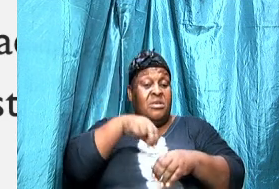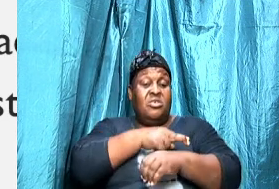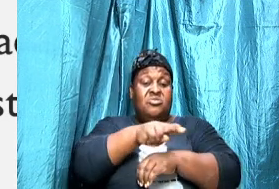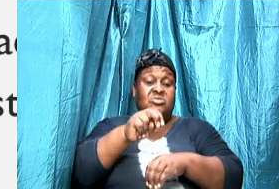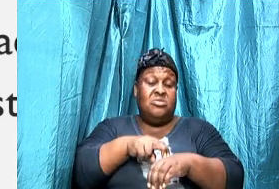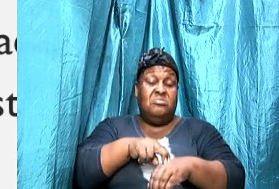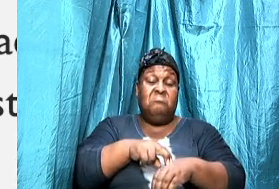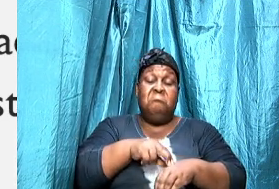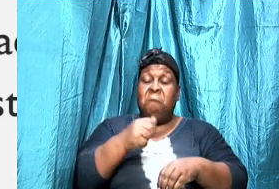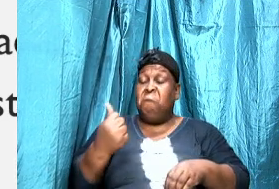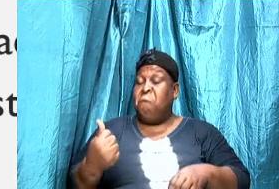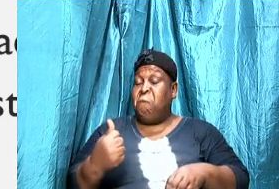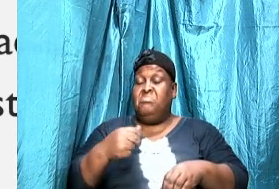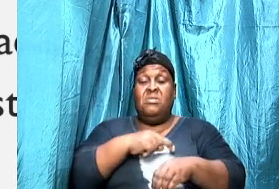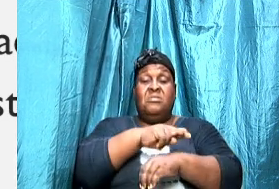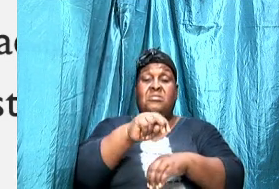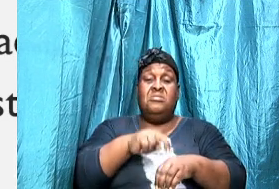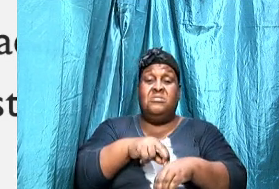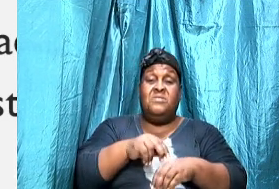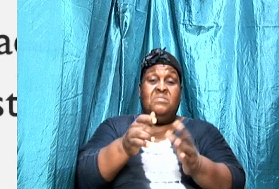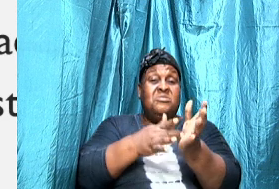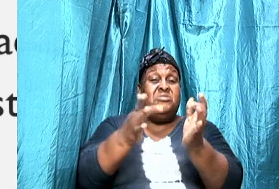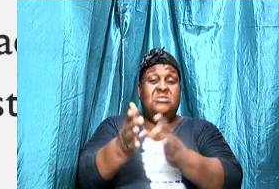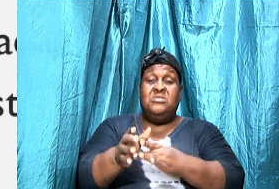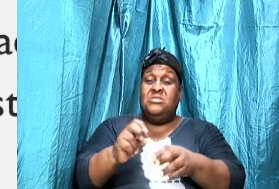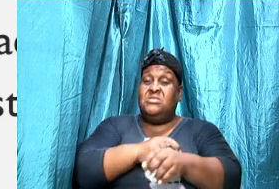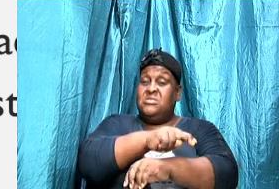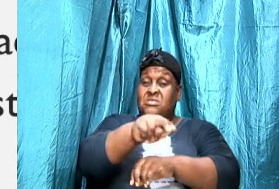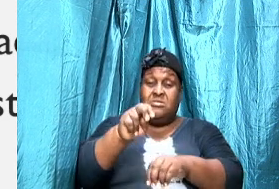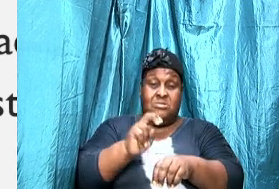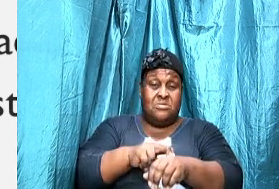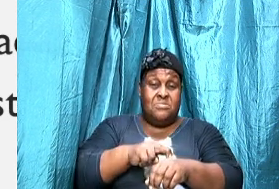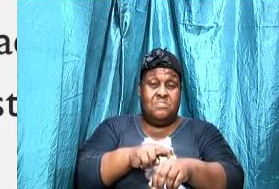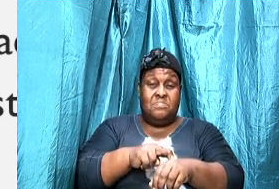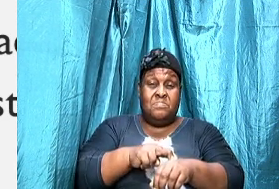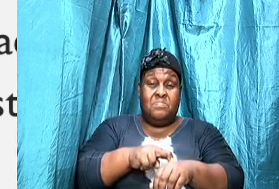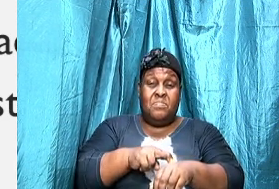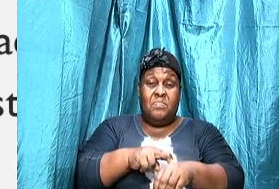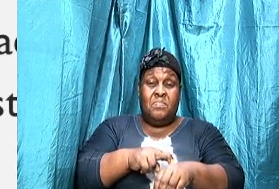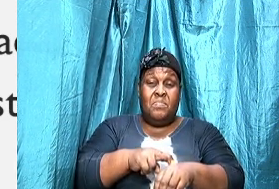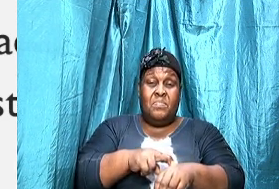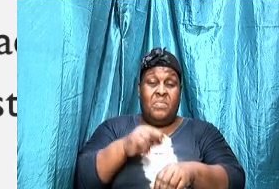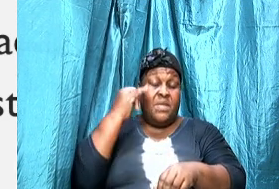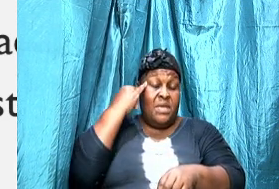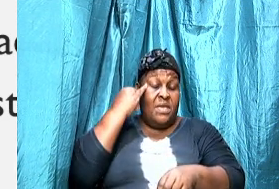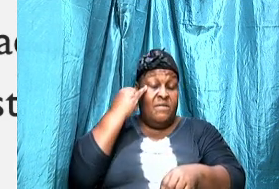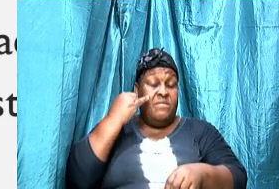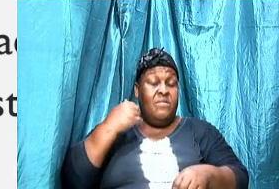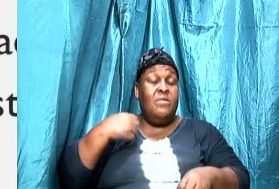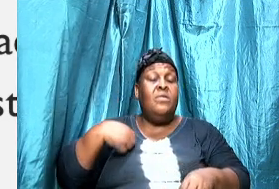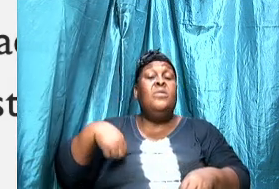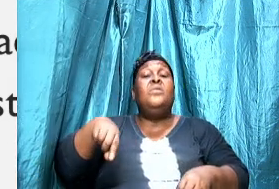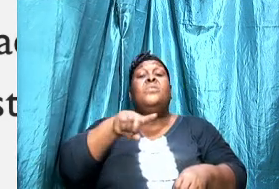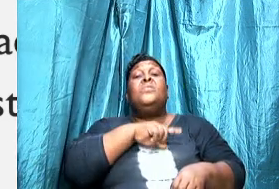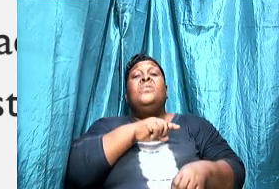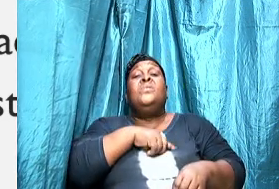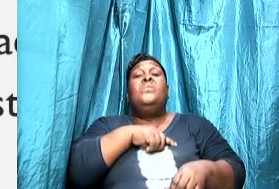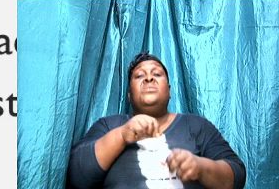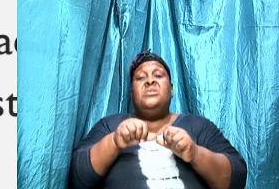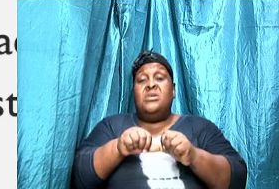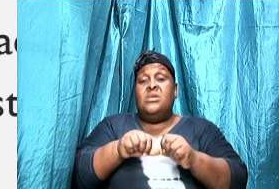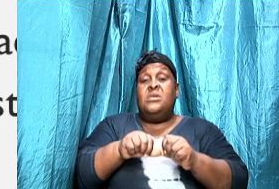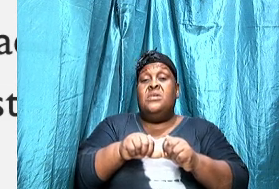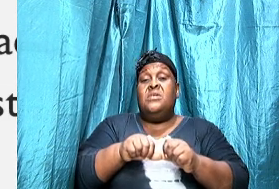Christ. And so that if we align ourselves to the nature of Christ, then what it means is